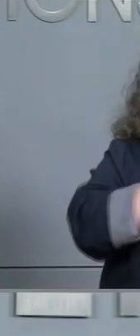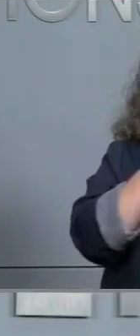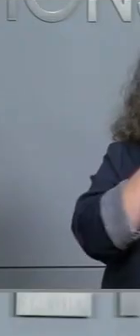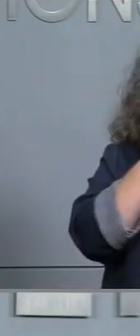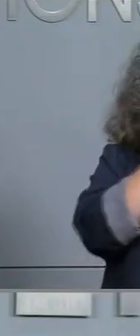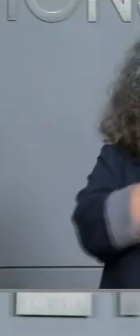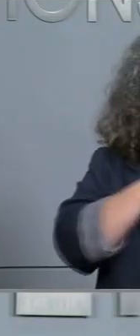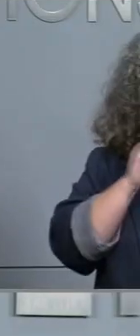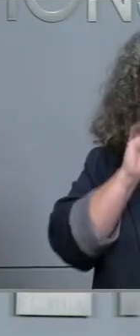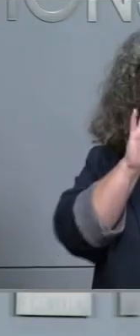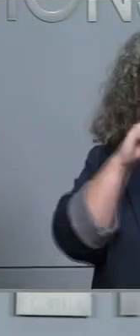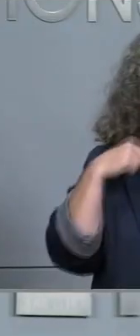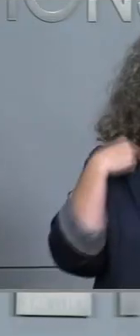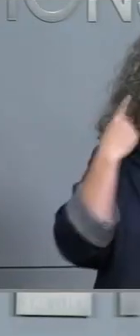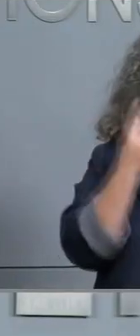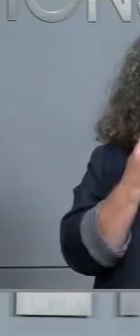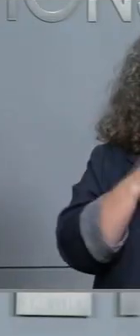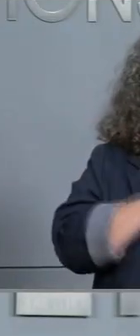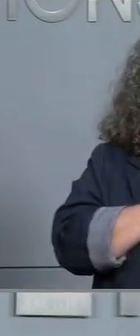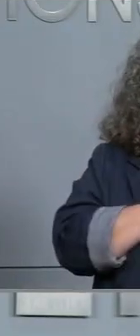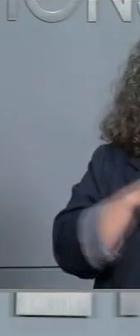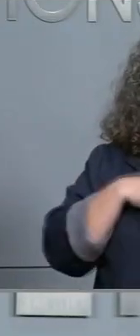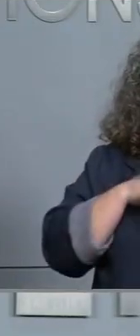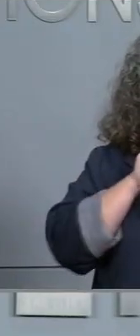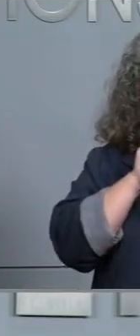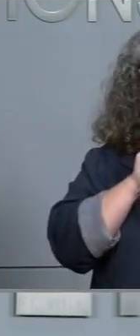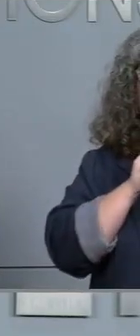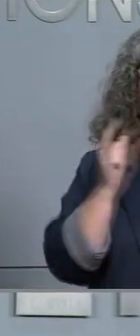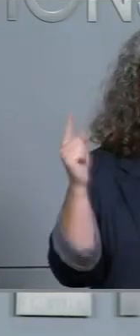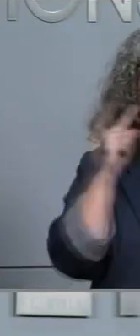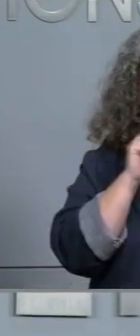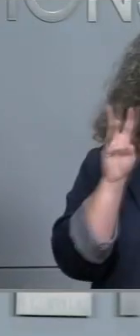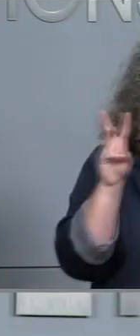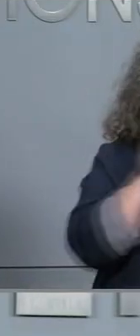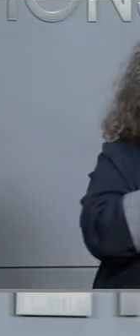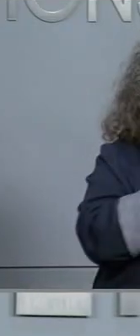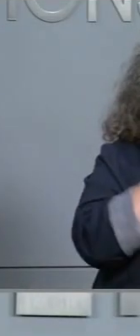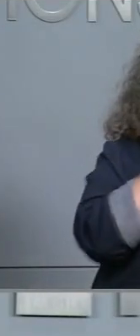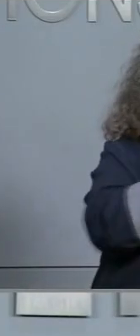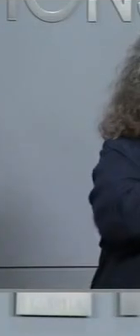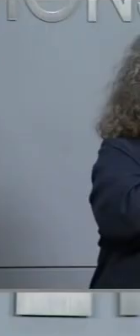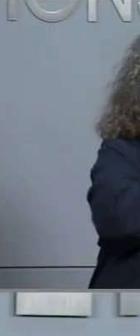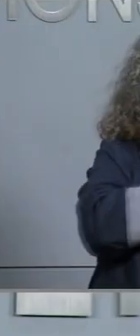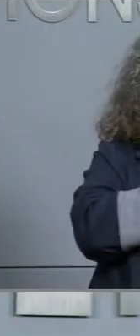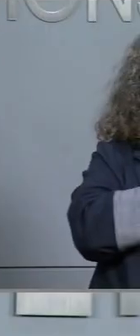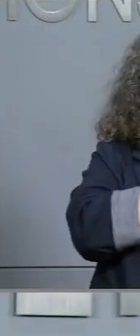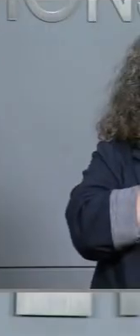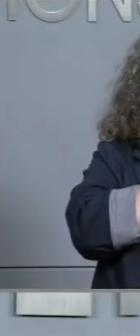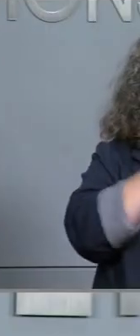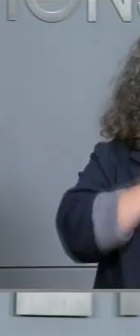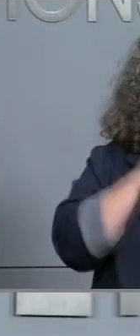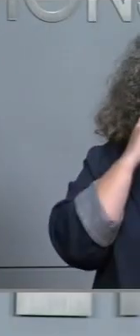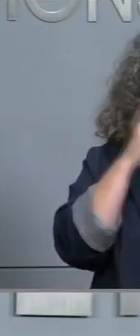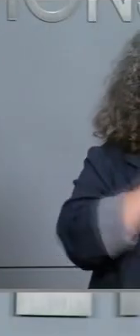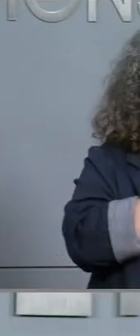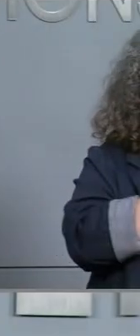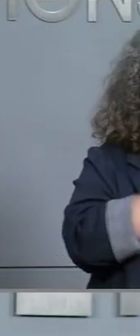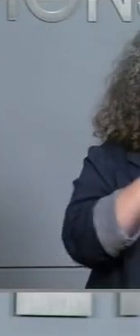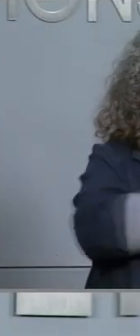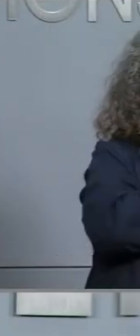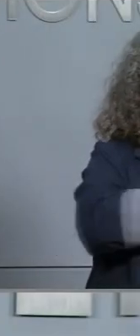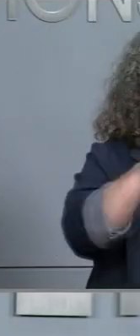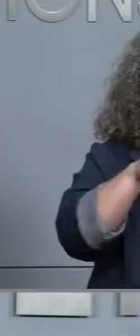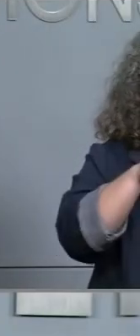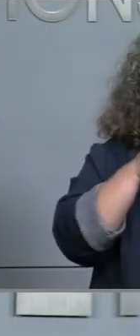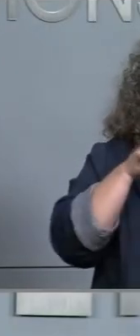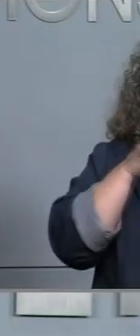couple of weeks, and I'm going to continue traveling there this week. The devastation that I've witnessed is hard to